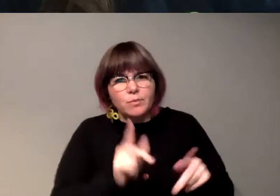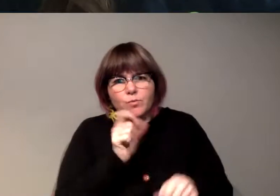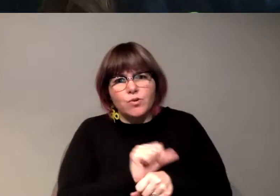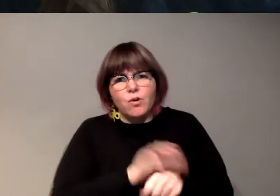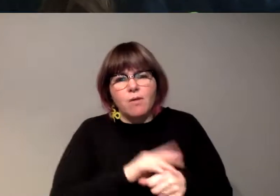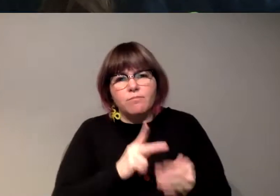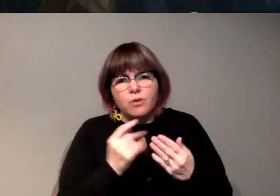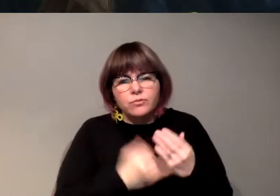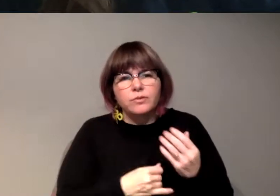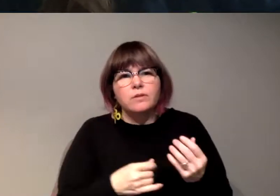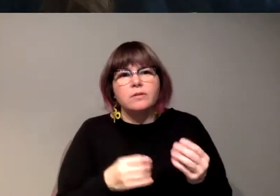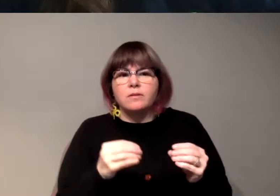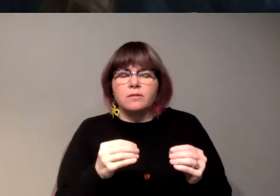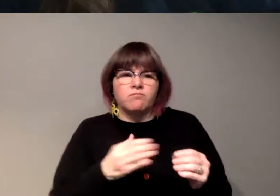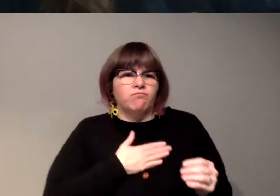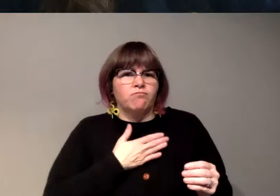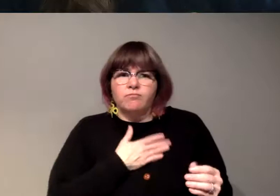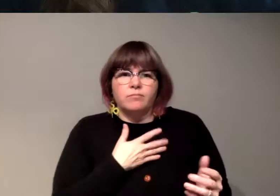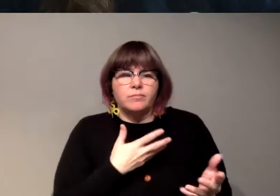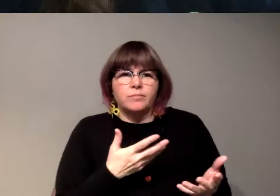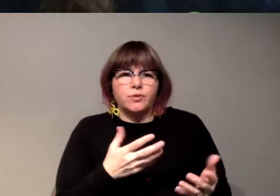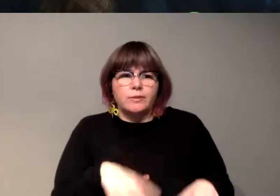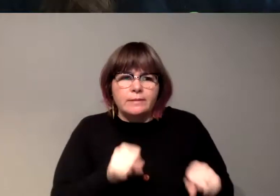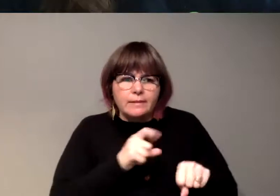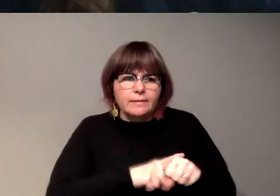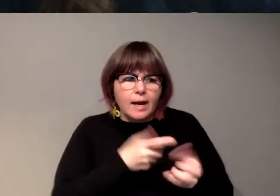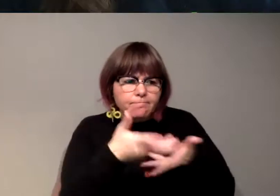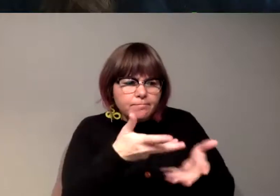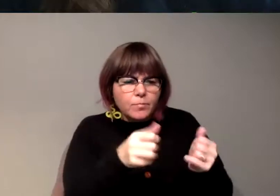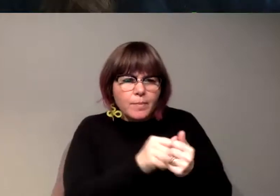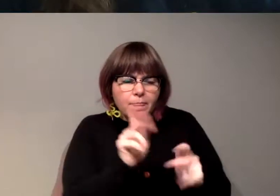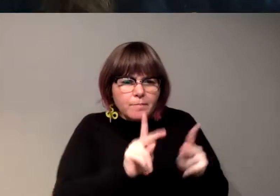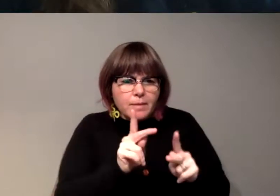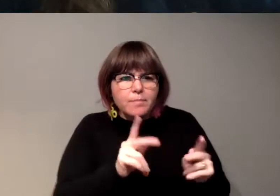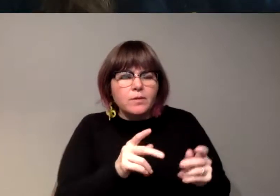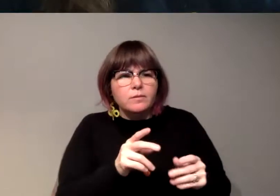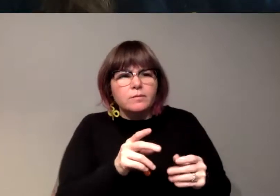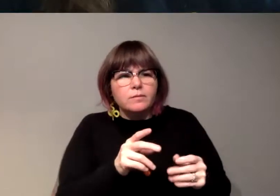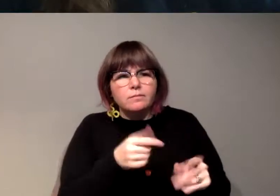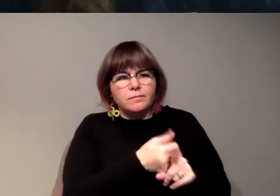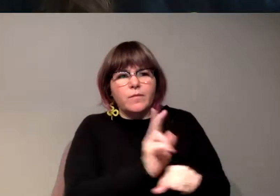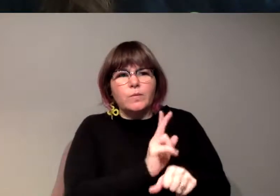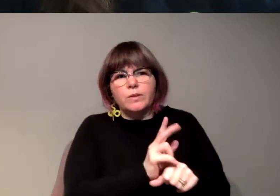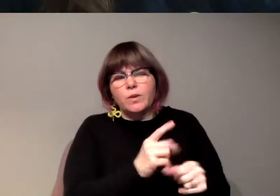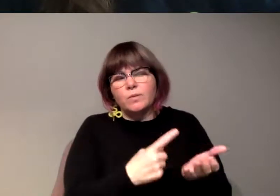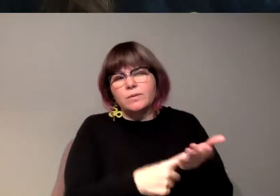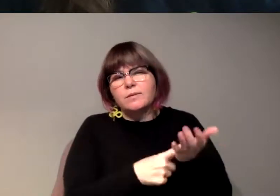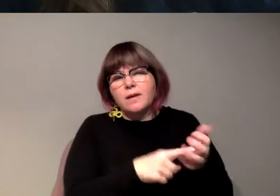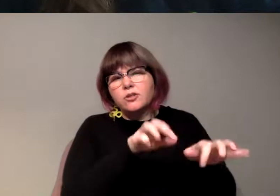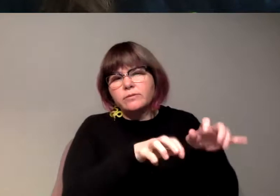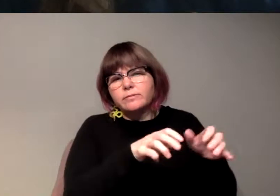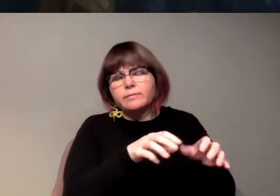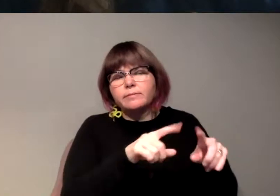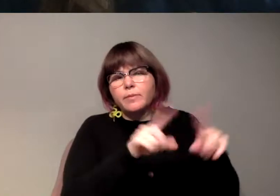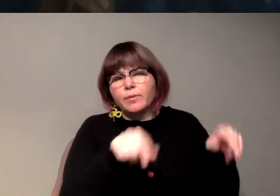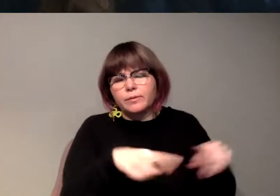they are more than willing to take the time to interact with the people who are using the discussion boards. So use those